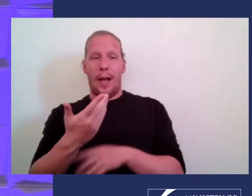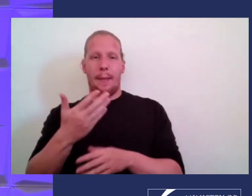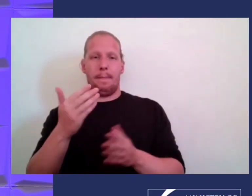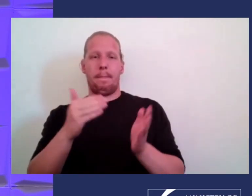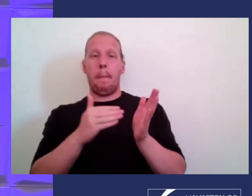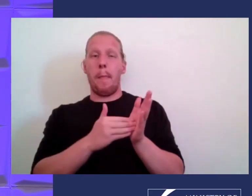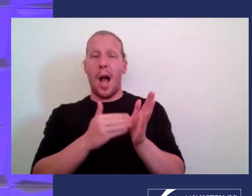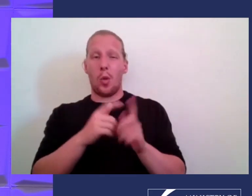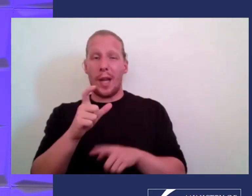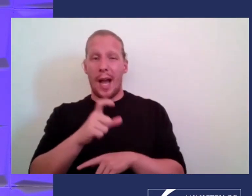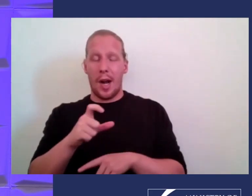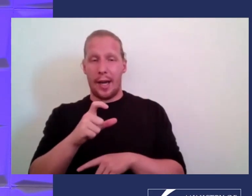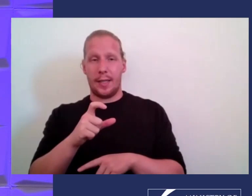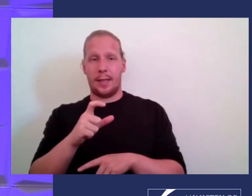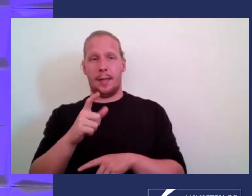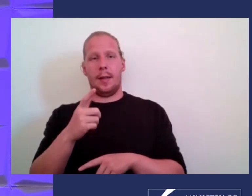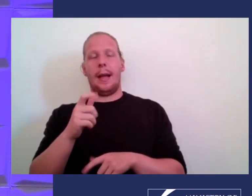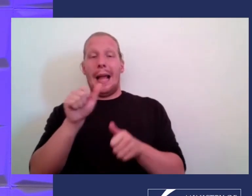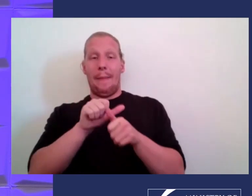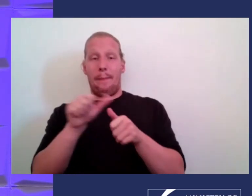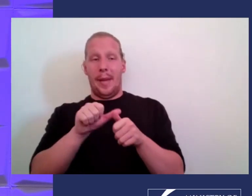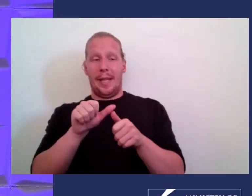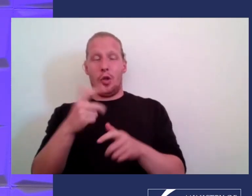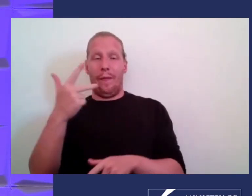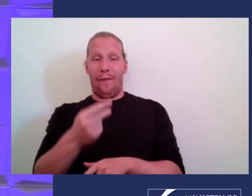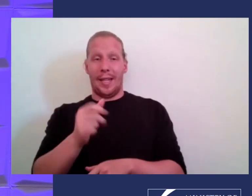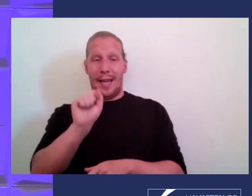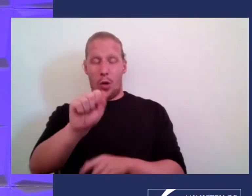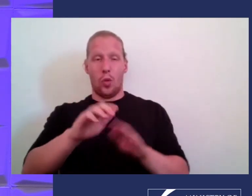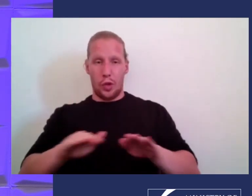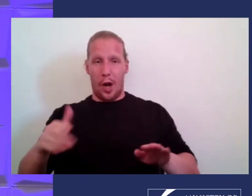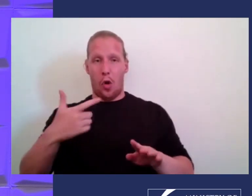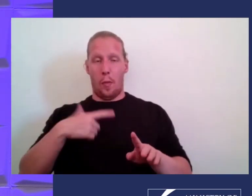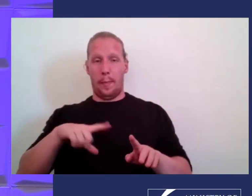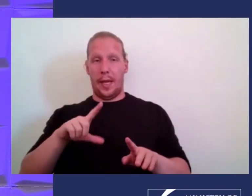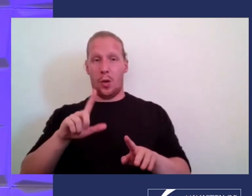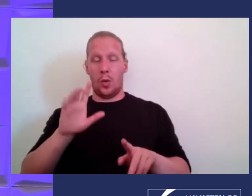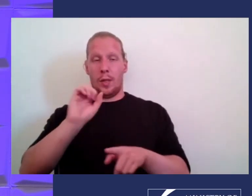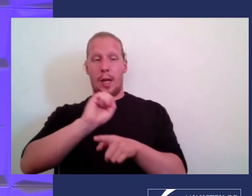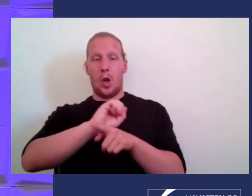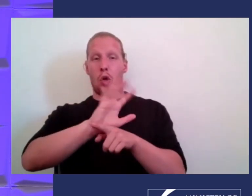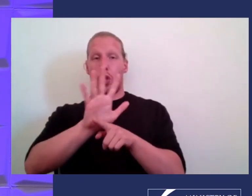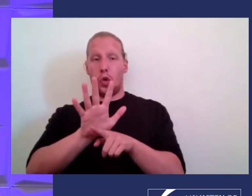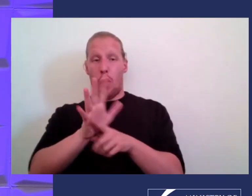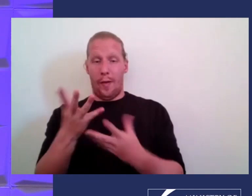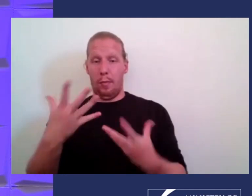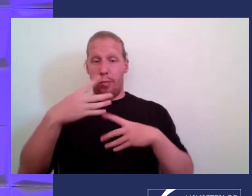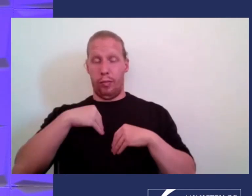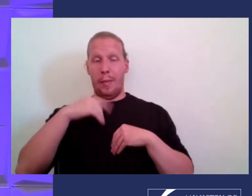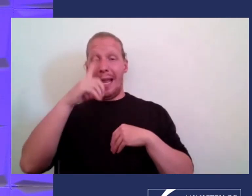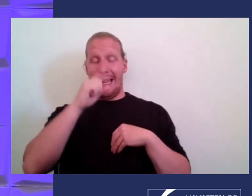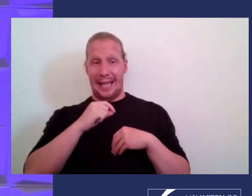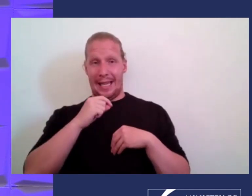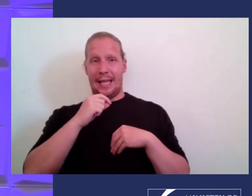actually better to get them vaccinated, because COVID-19 infection itself can cause myocarditis. Lots of other